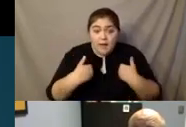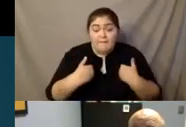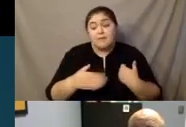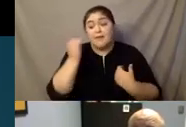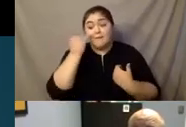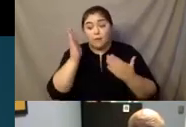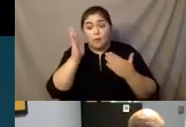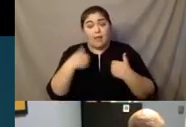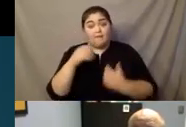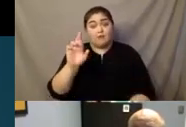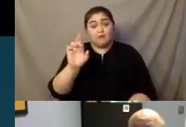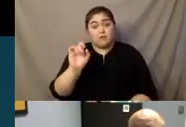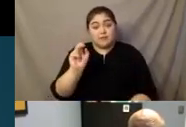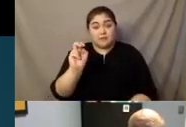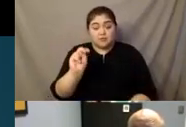then for sexual